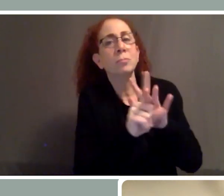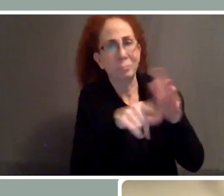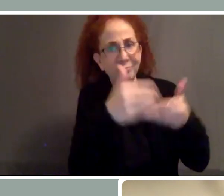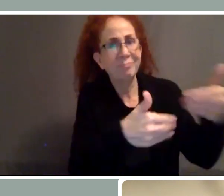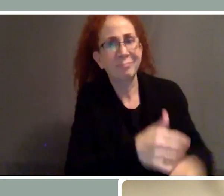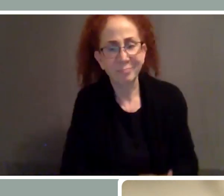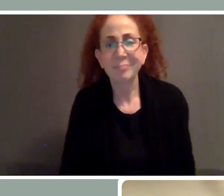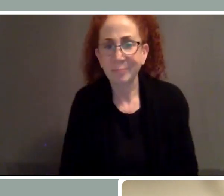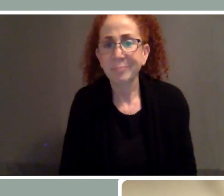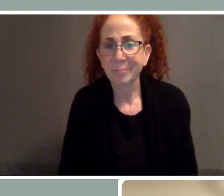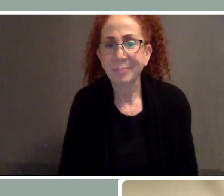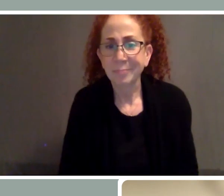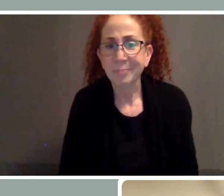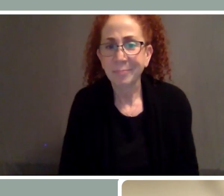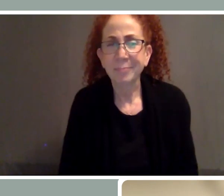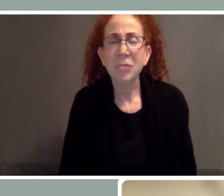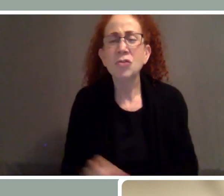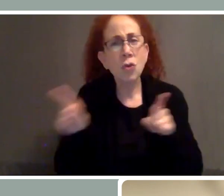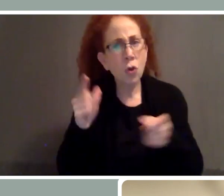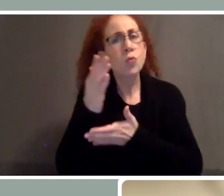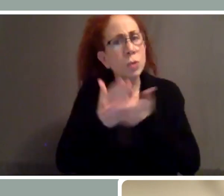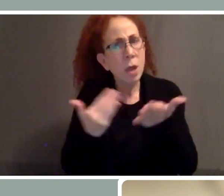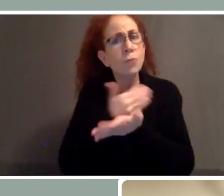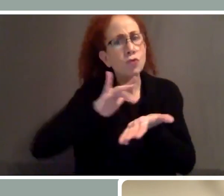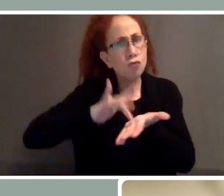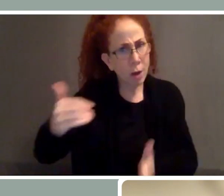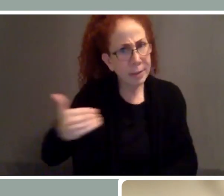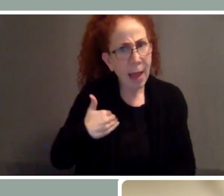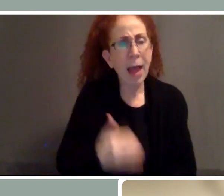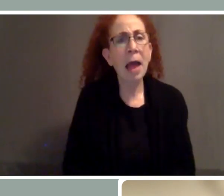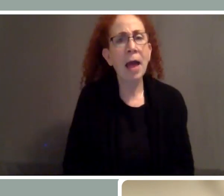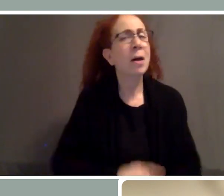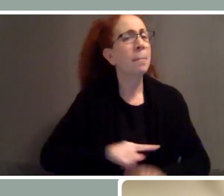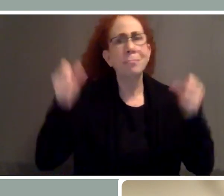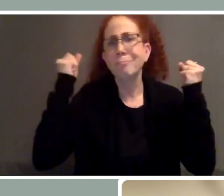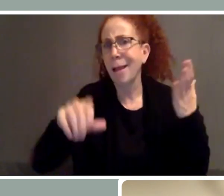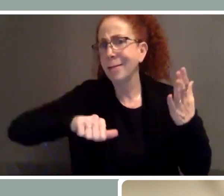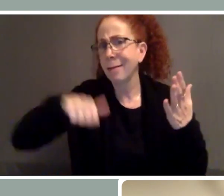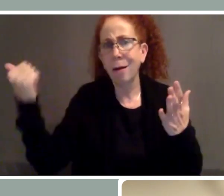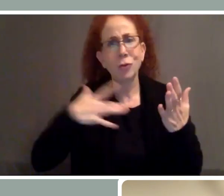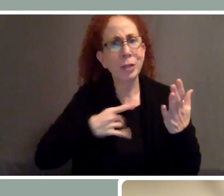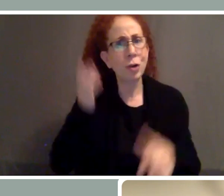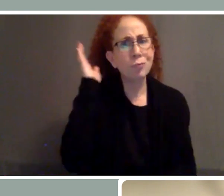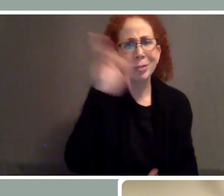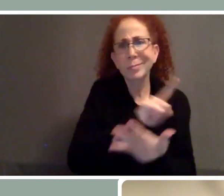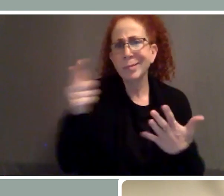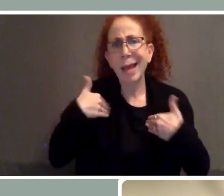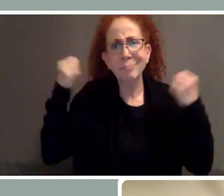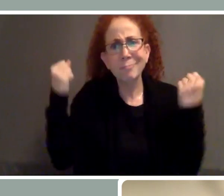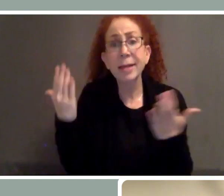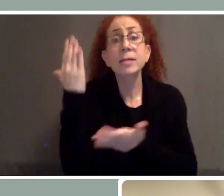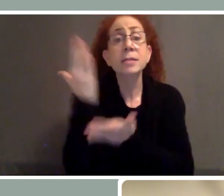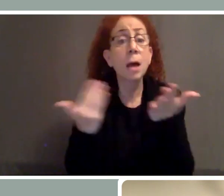well. So those were some of them, but there were a lot of other interesting presentations. There were some updates